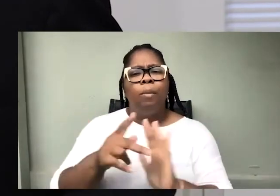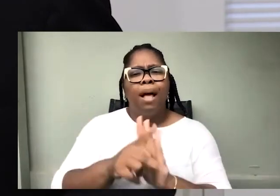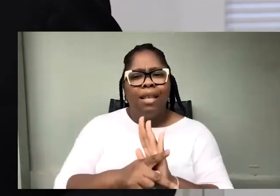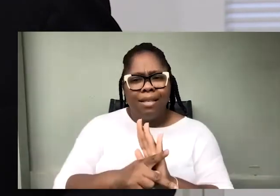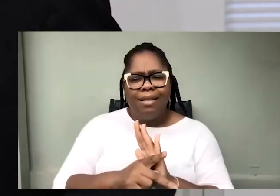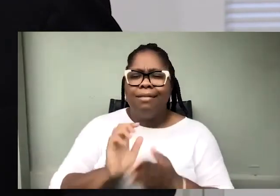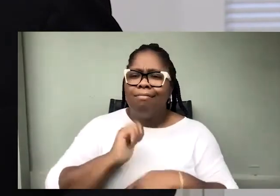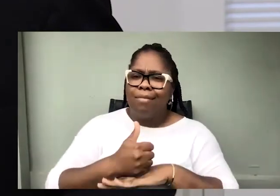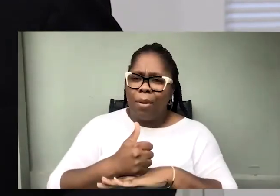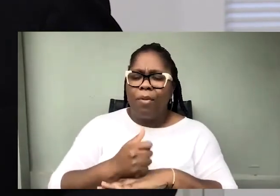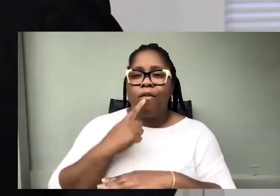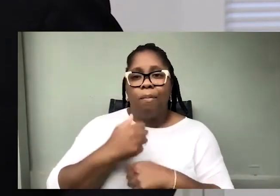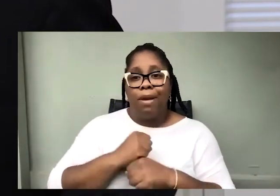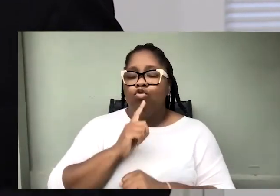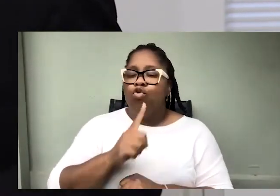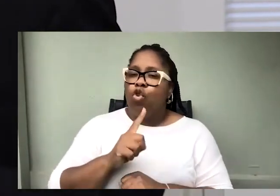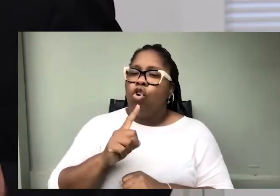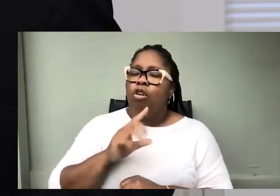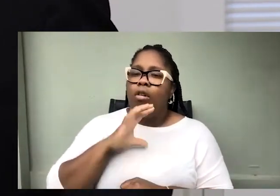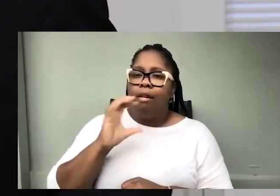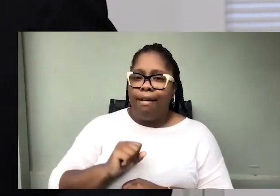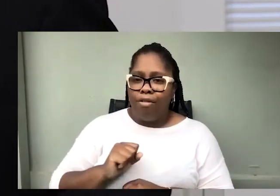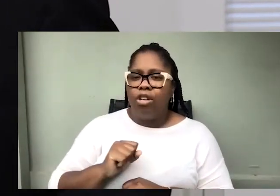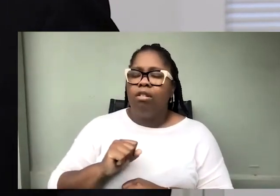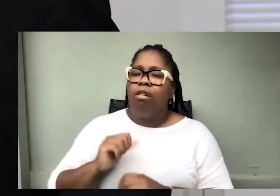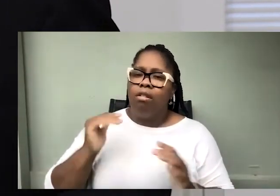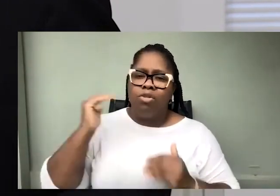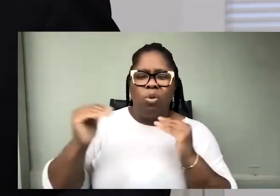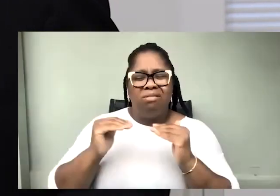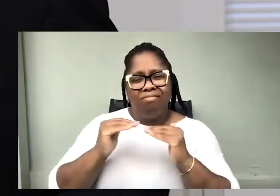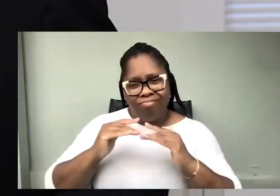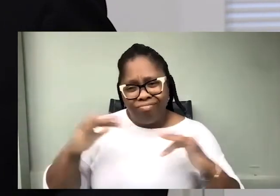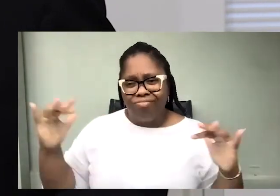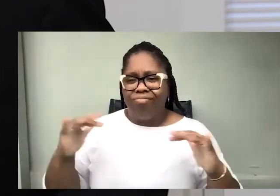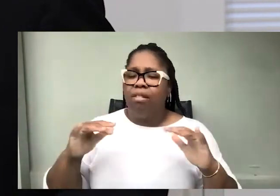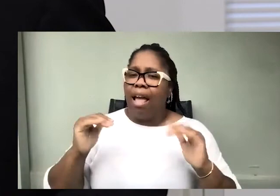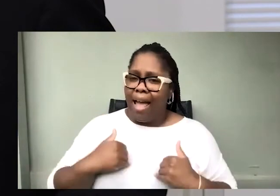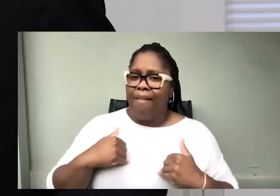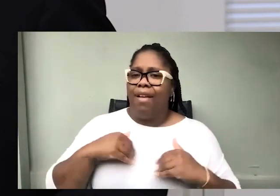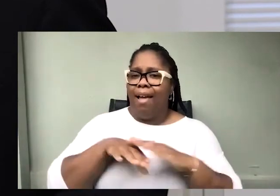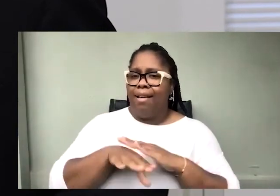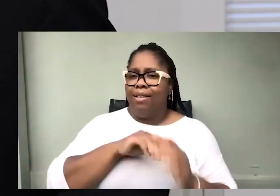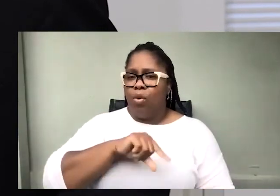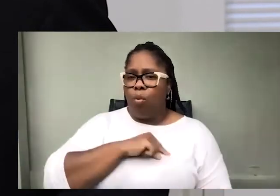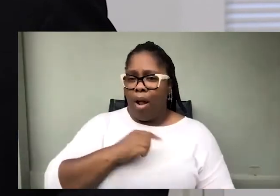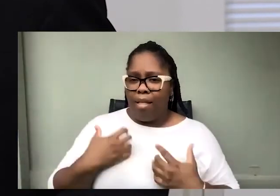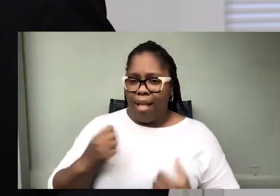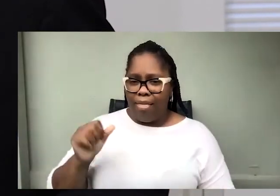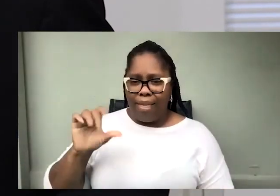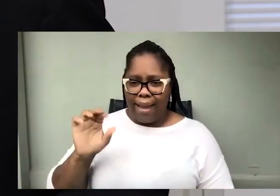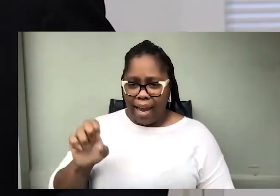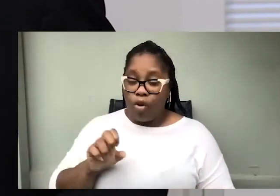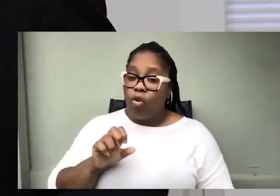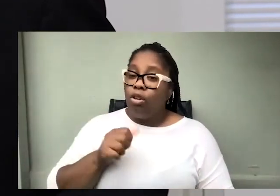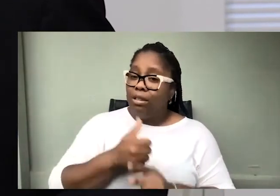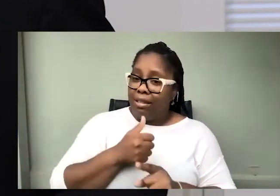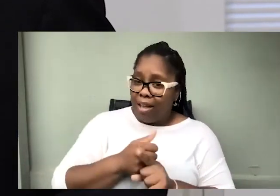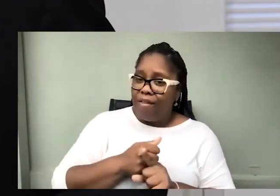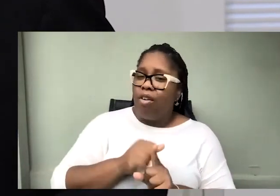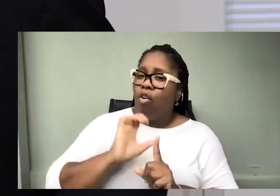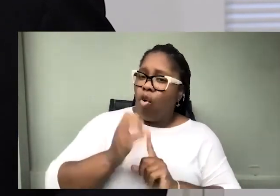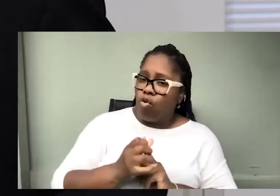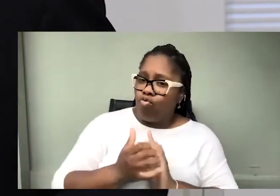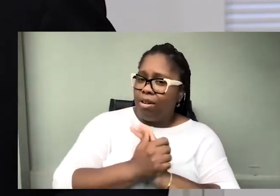ensure that aging adults at all cultural backgrounds have access to quality health care that is culturally competent in their